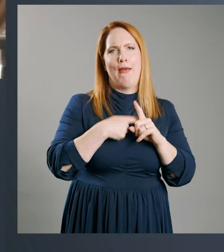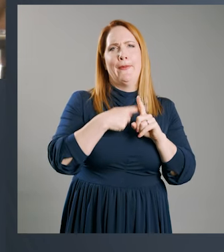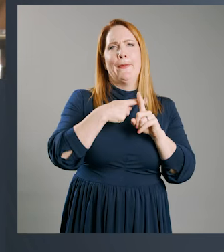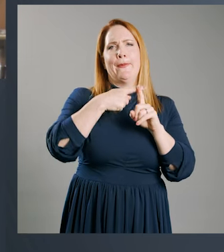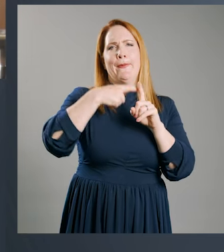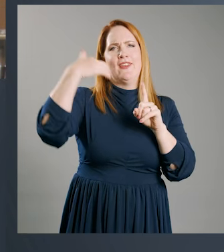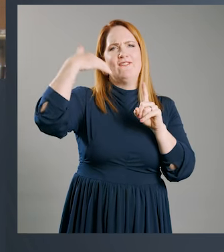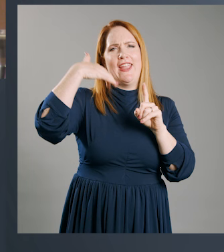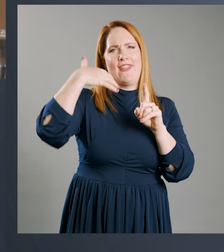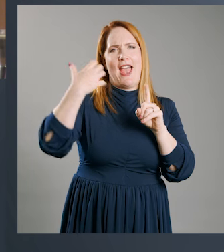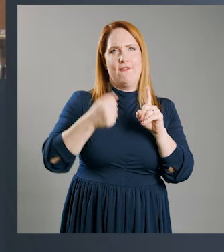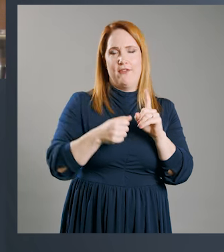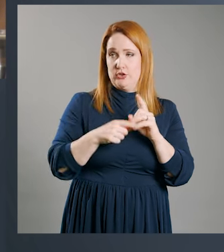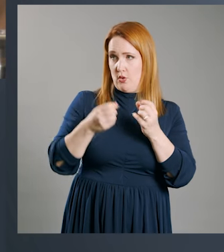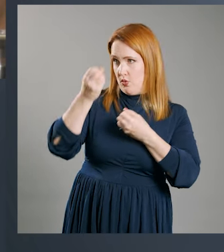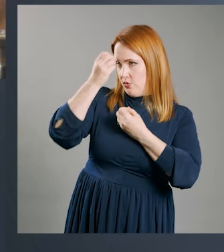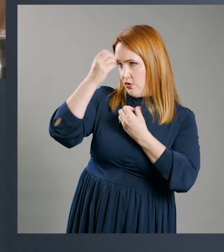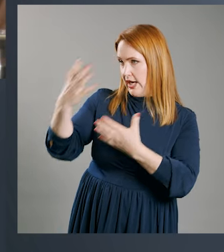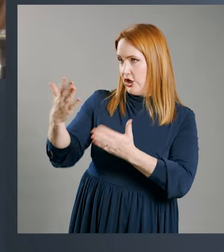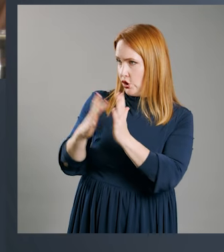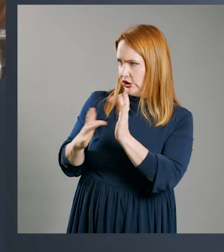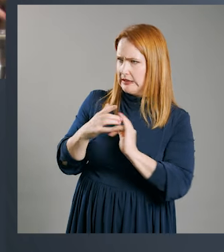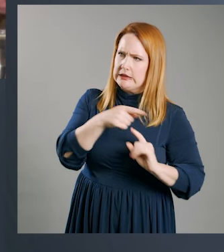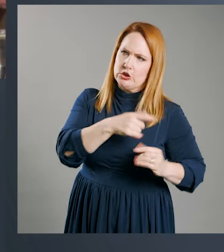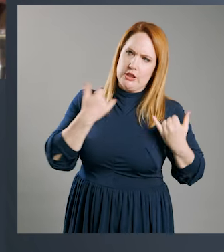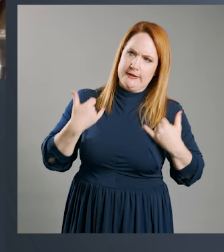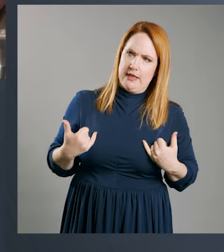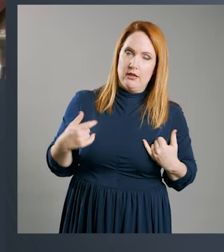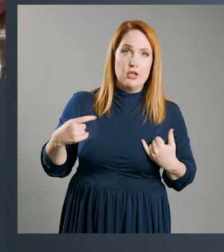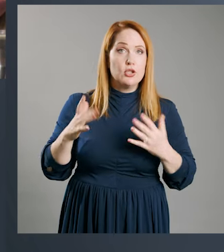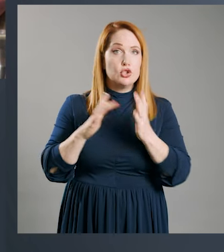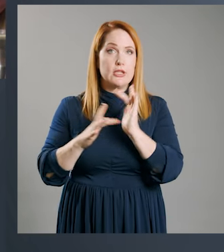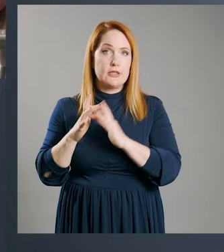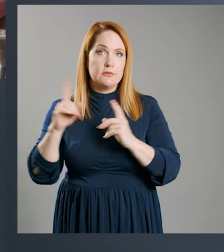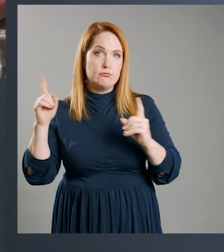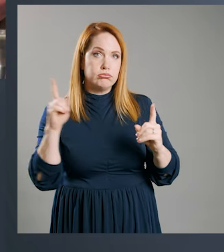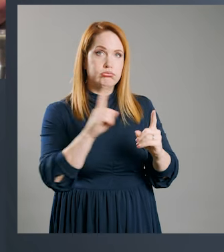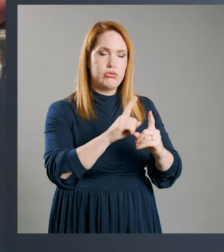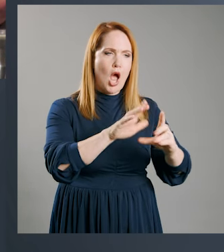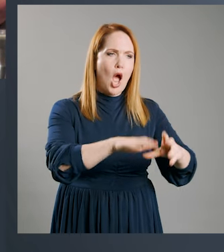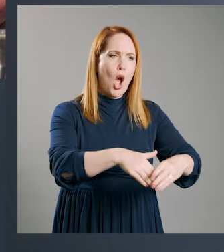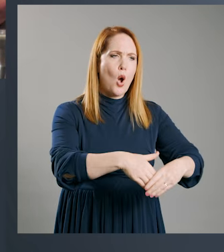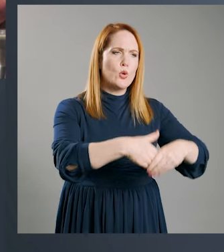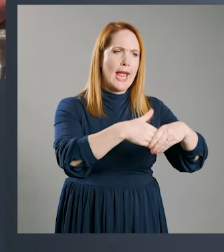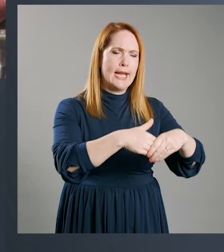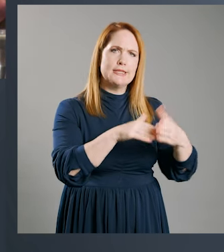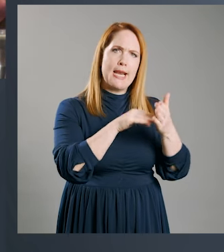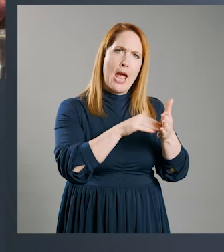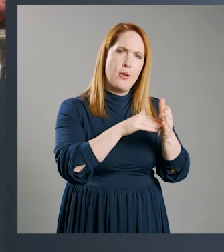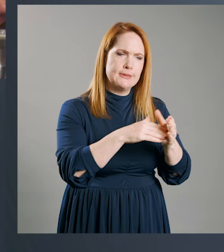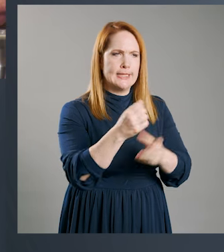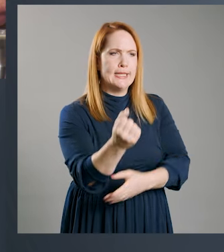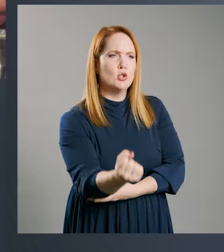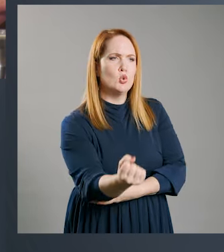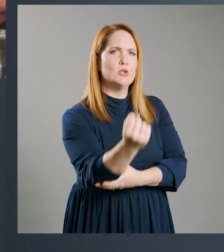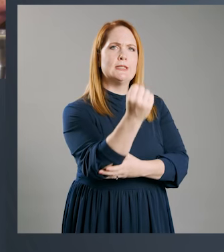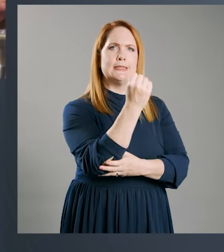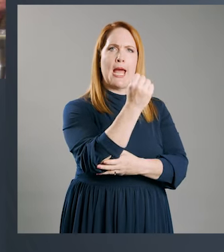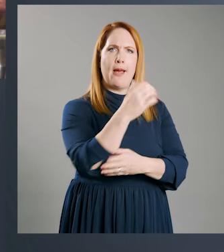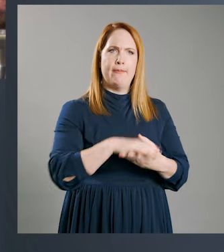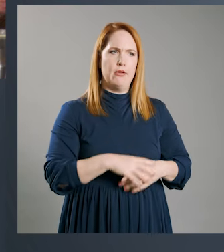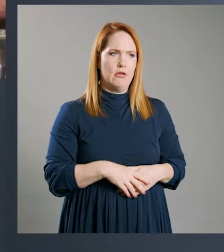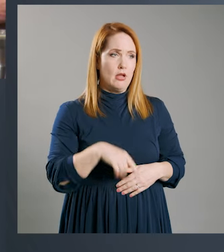They told Jesus about her right away. So he went inside, he went to her bedside, took her by the hand and helped her to sit up. Then the fever